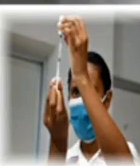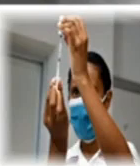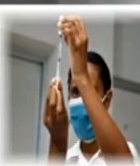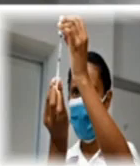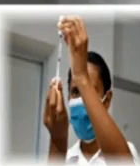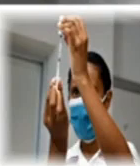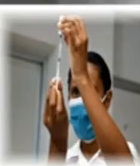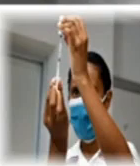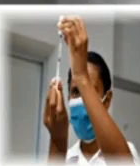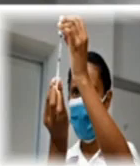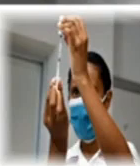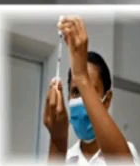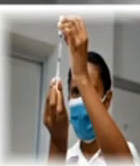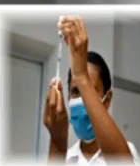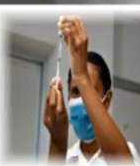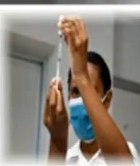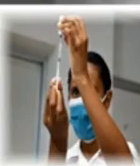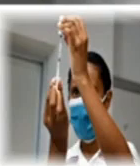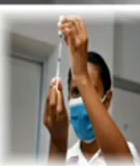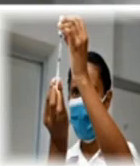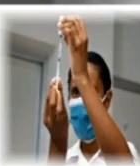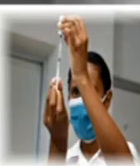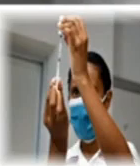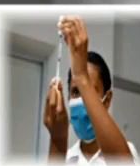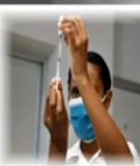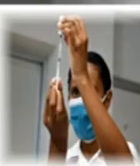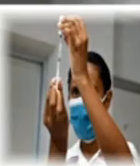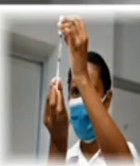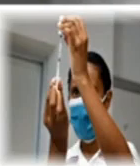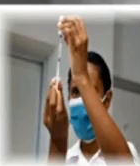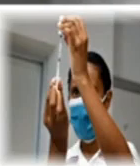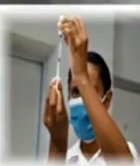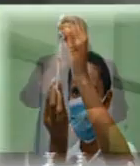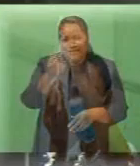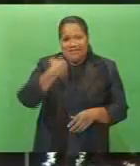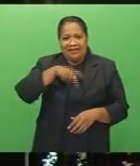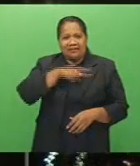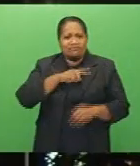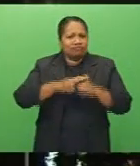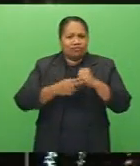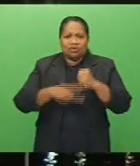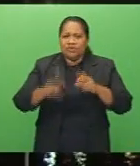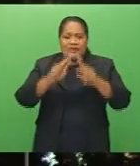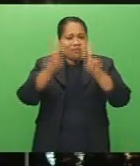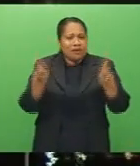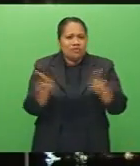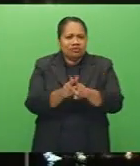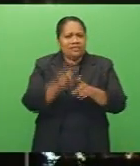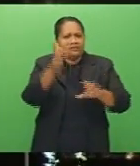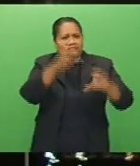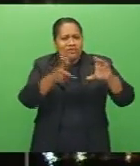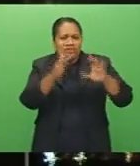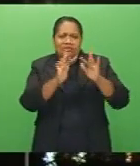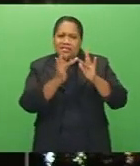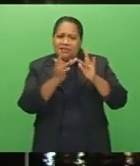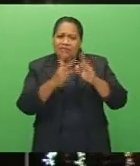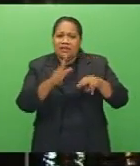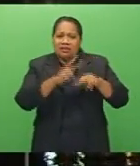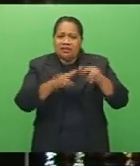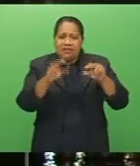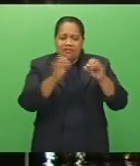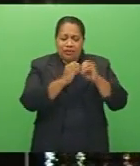compulsory? Visit our FBC website to answer. You can send us newsworthy pictures and videos on email,